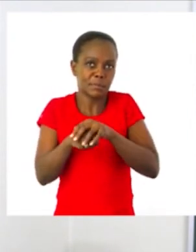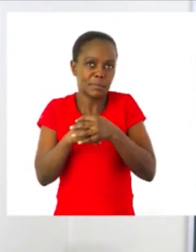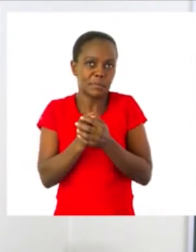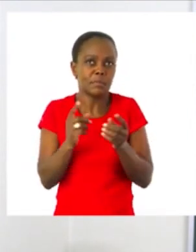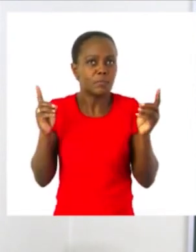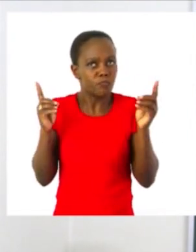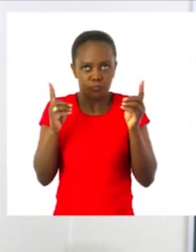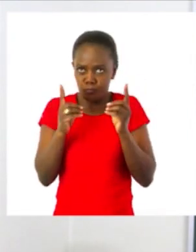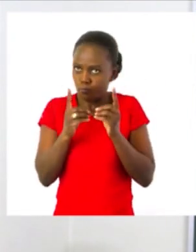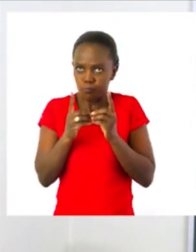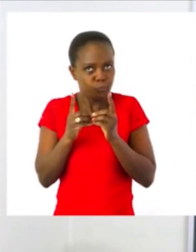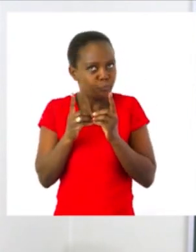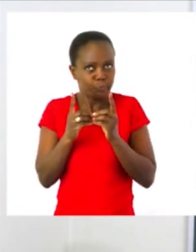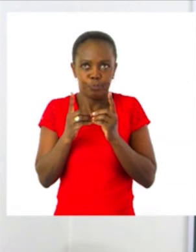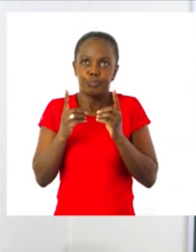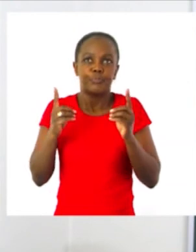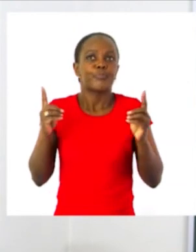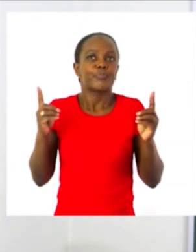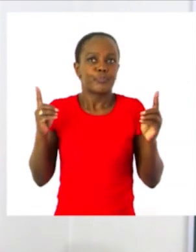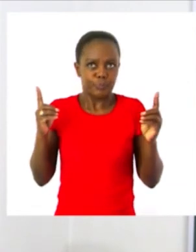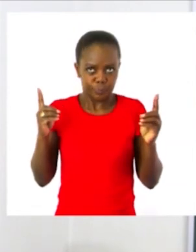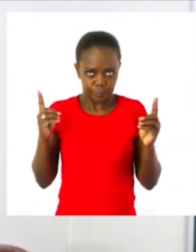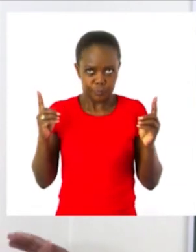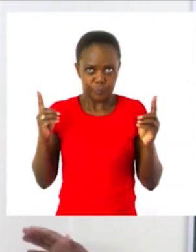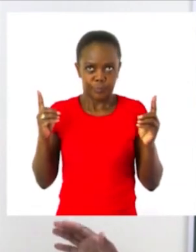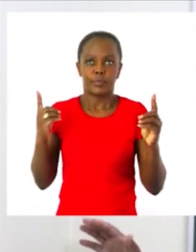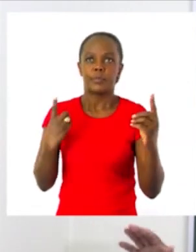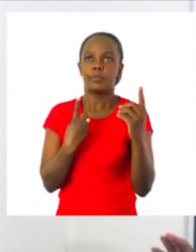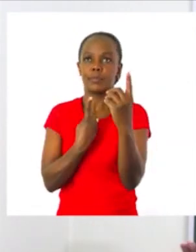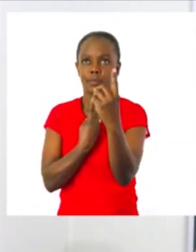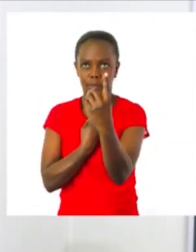Spread out your hands. Remember, don't touch each other.